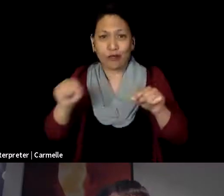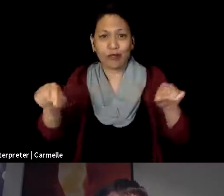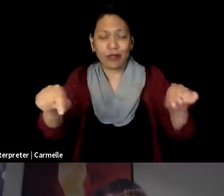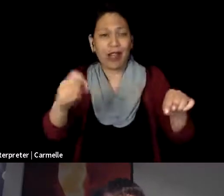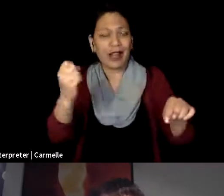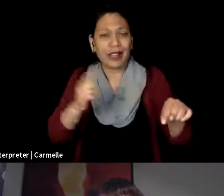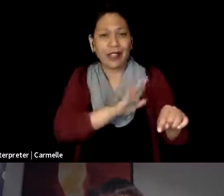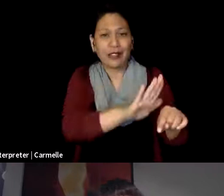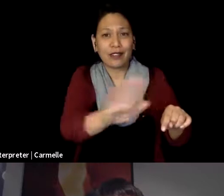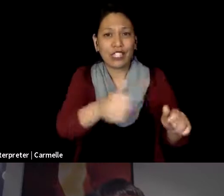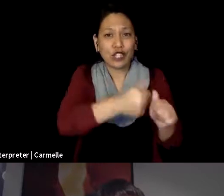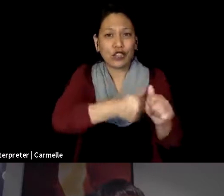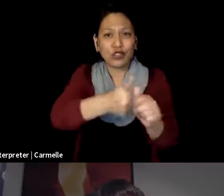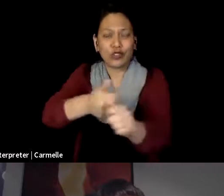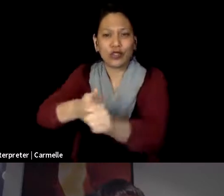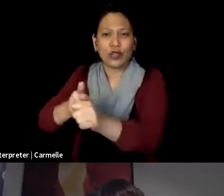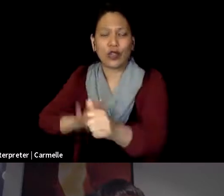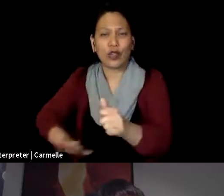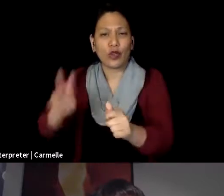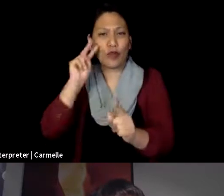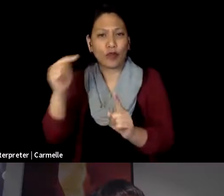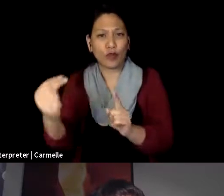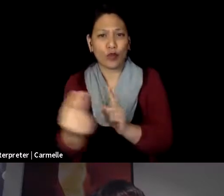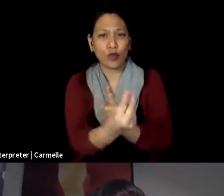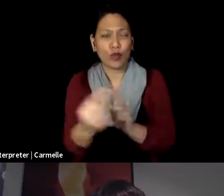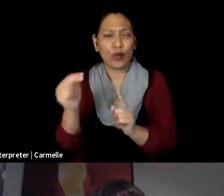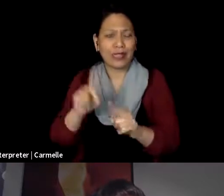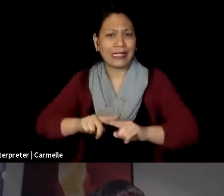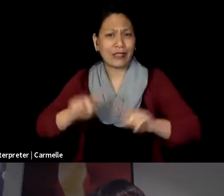different realities to be